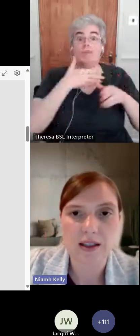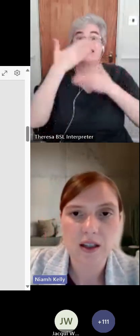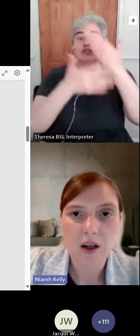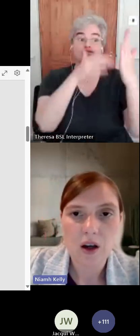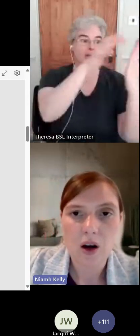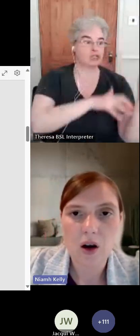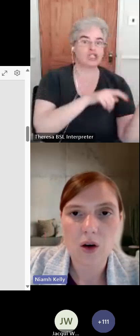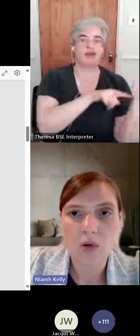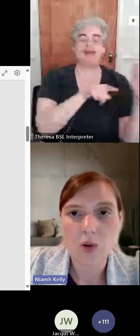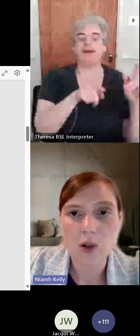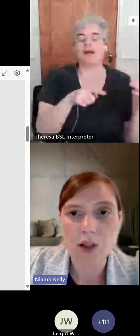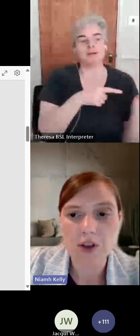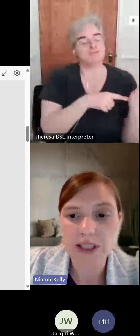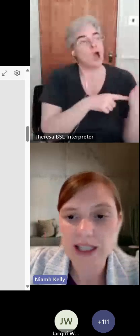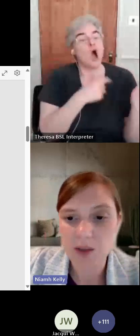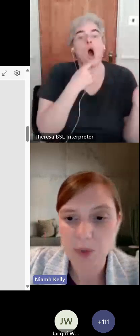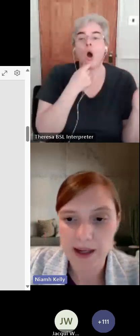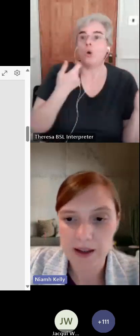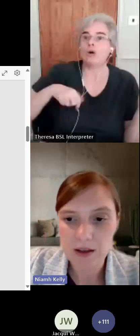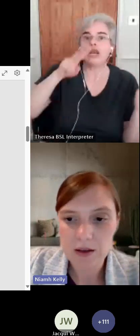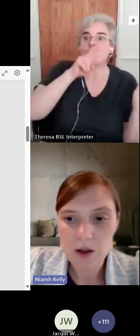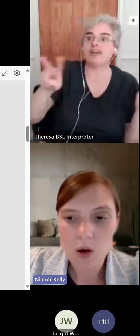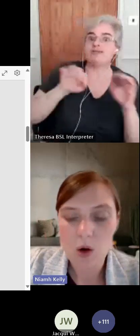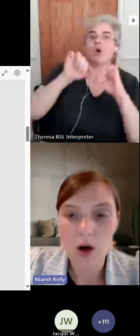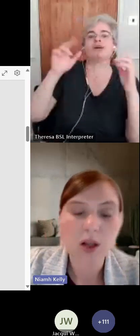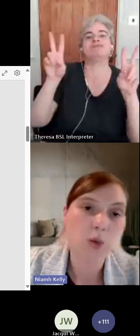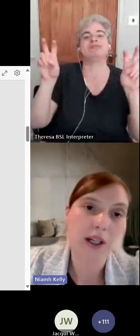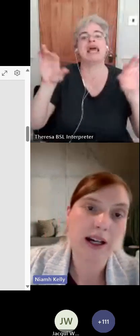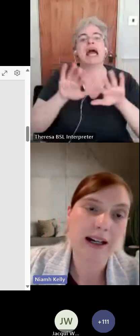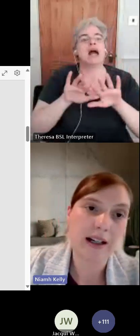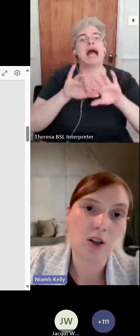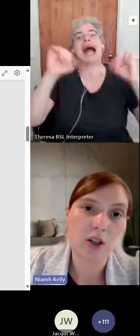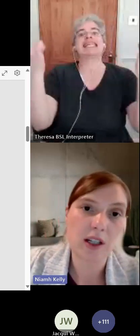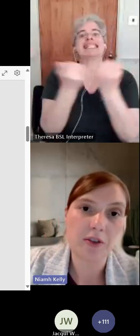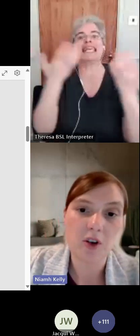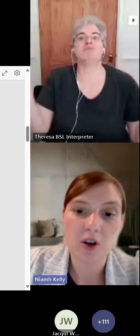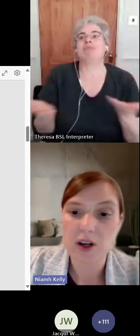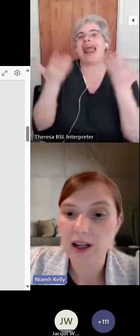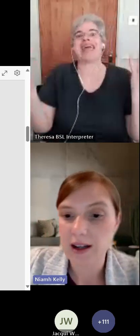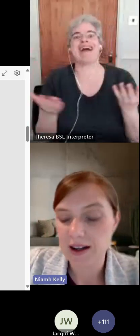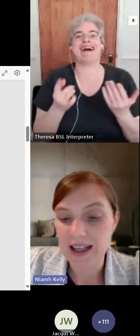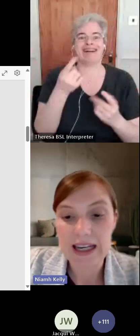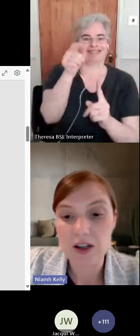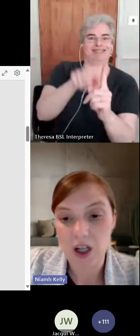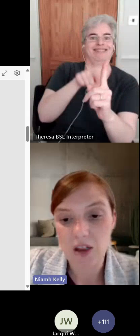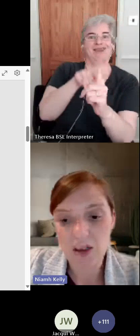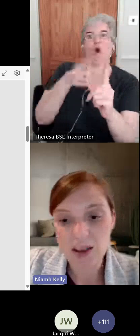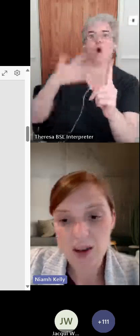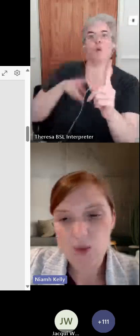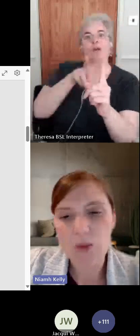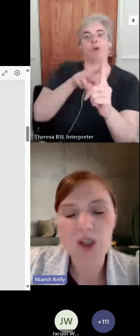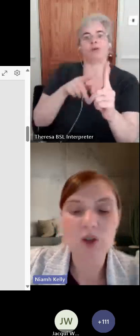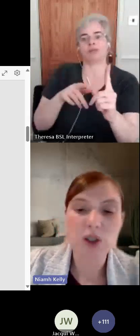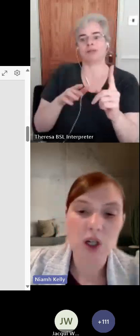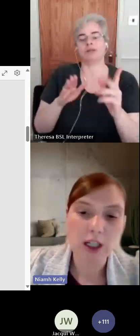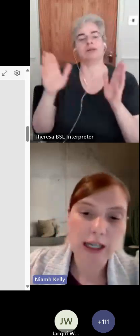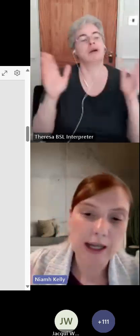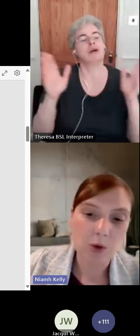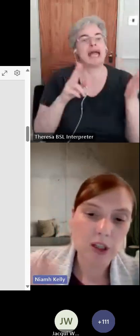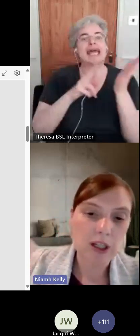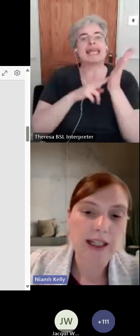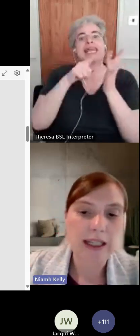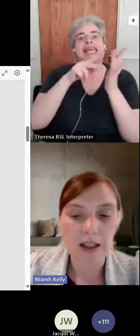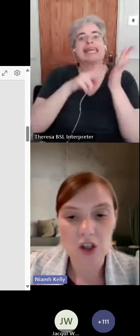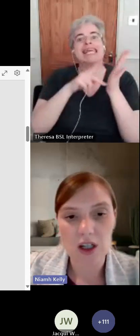such as, oh, we're looking for a team player, or we are looking for a ninja. When we use